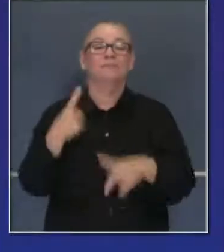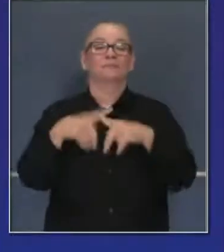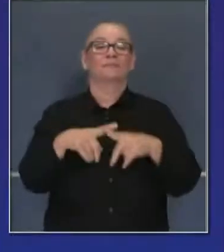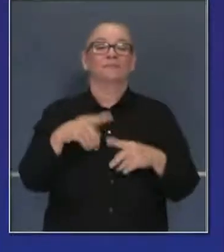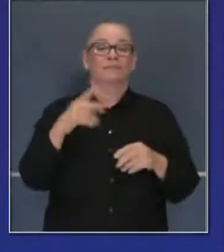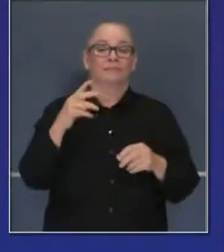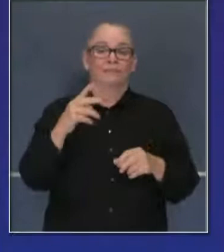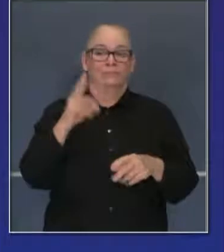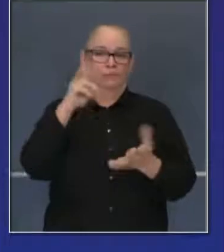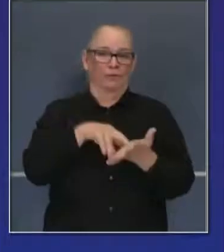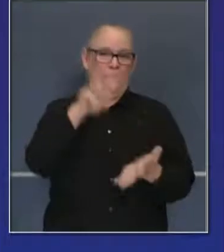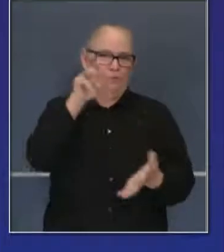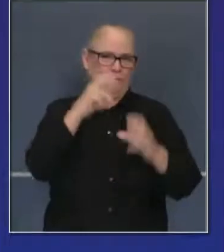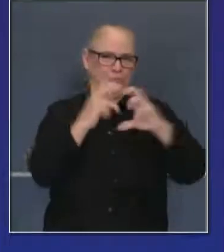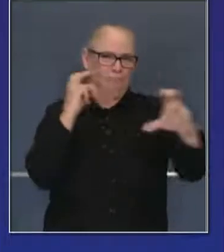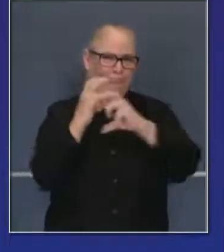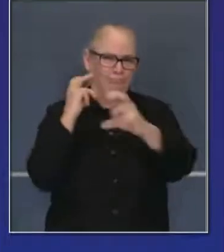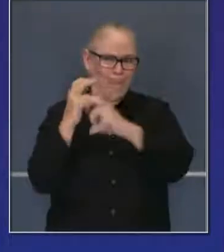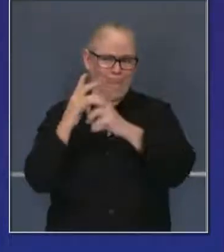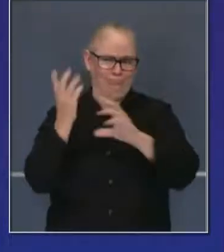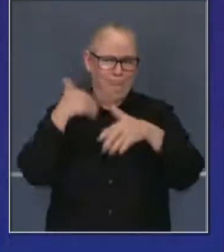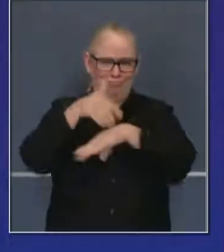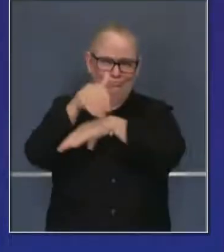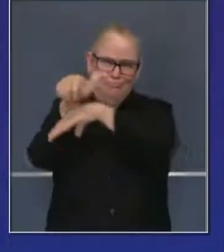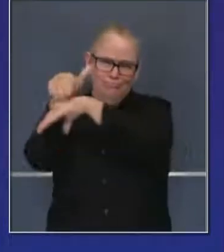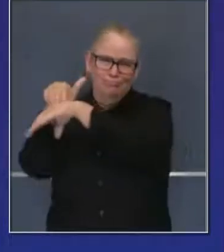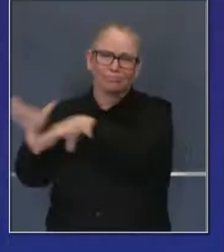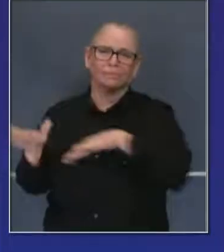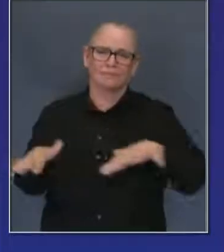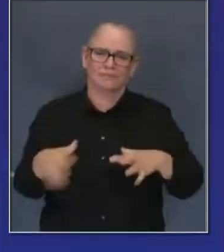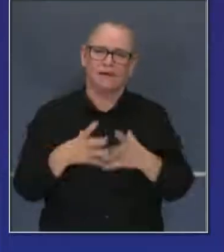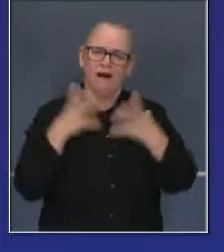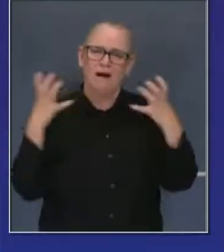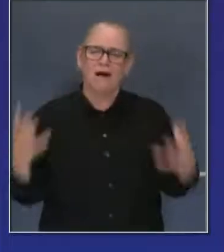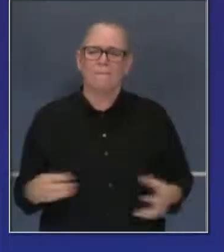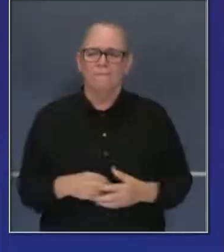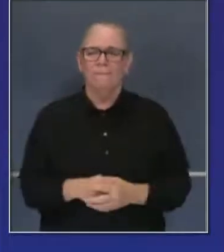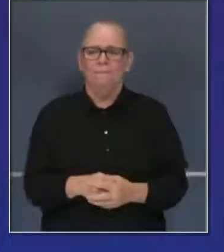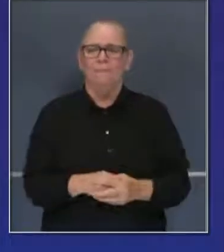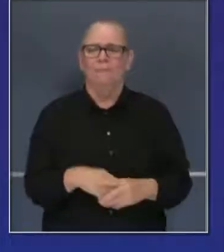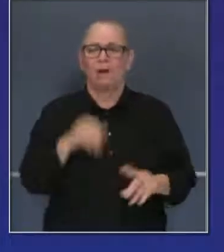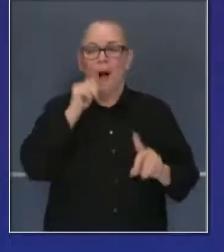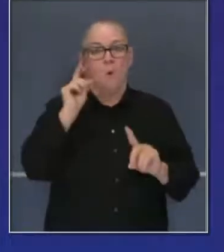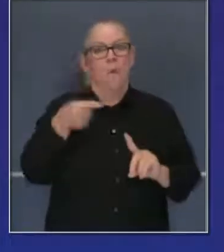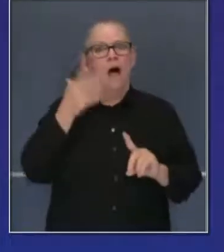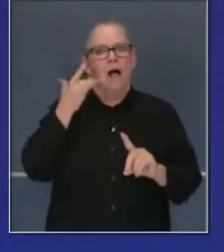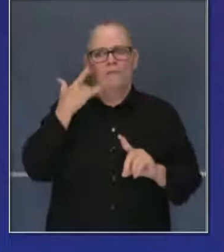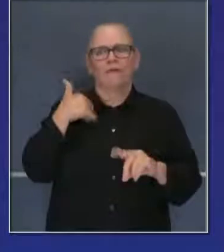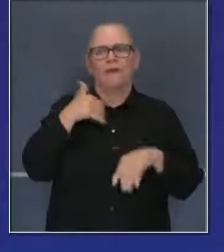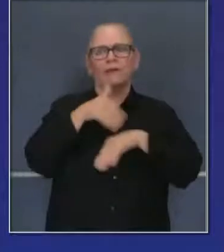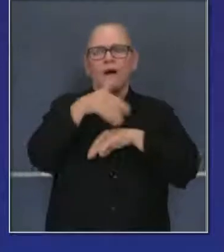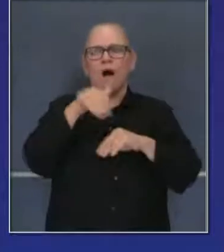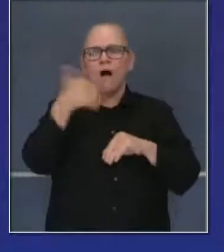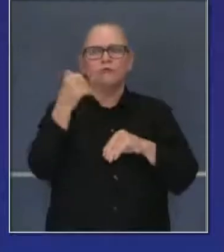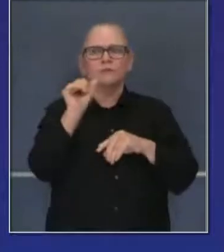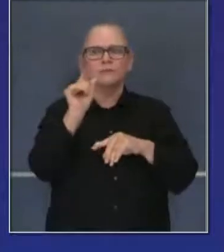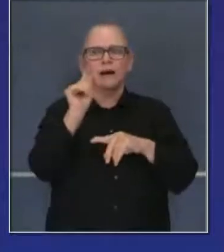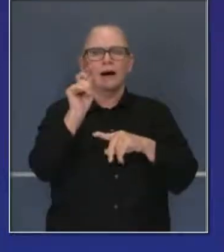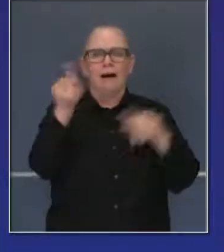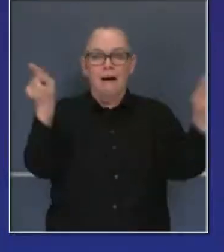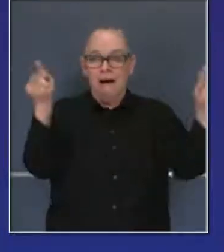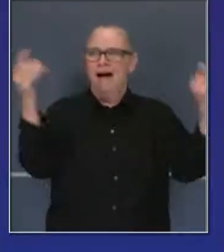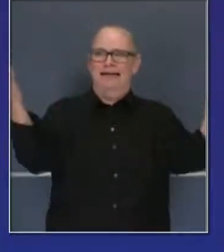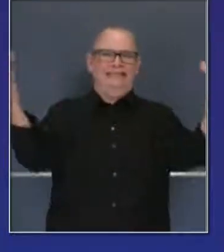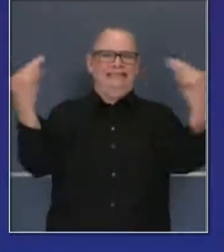over 2,200 engines, a mutual aid system that comes not only within the state, but 83 engines now that have come